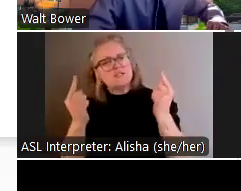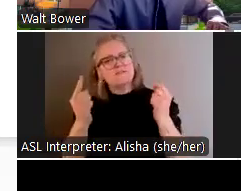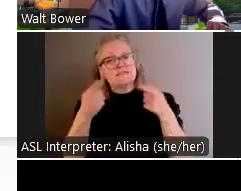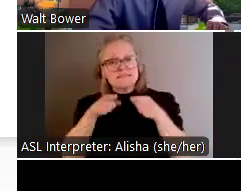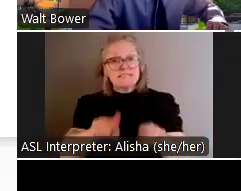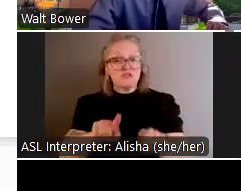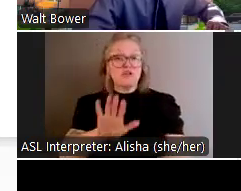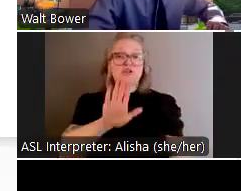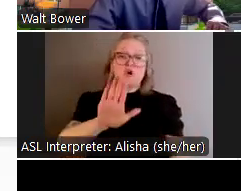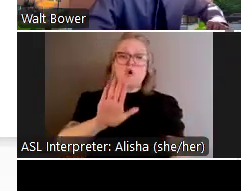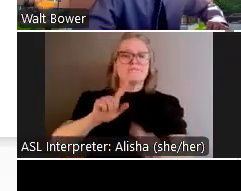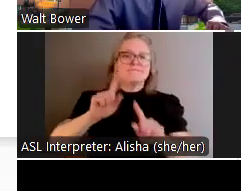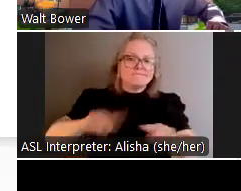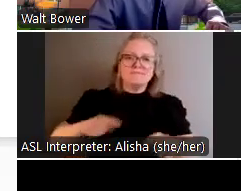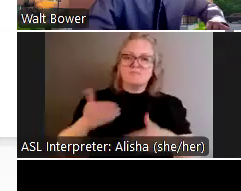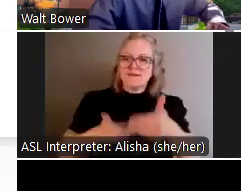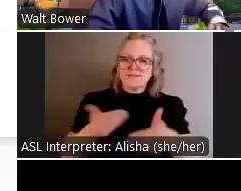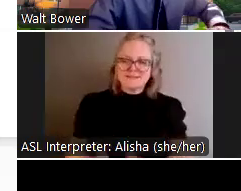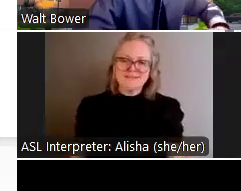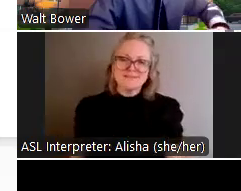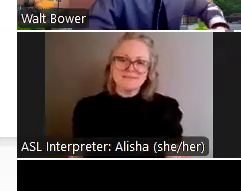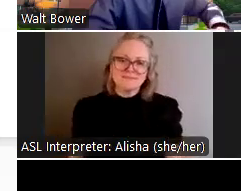various processes?